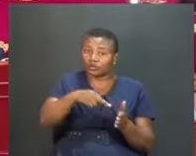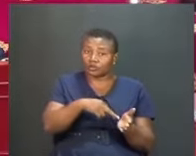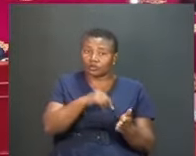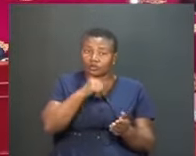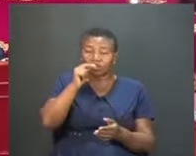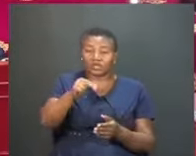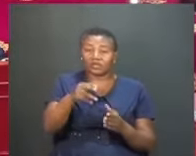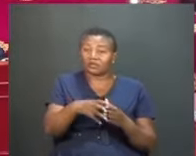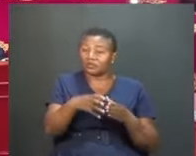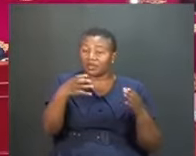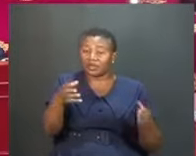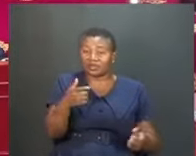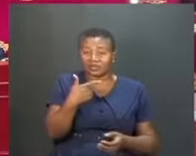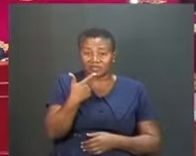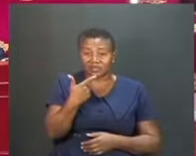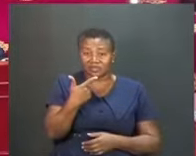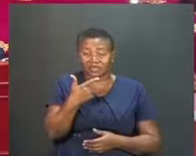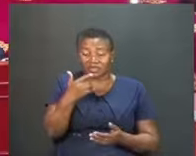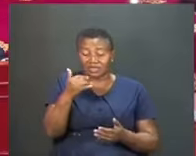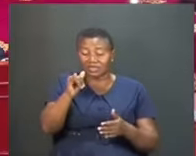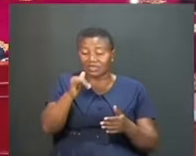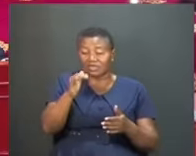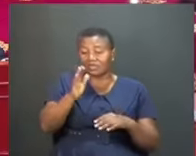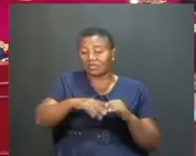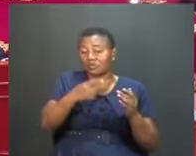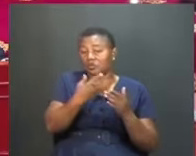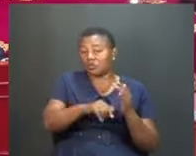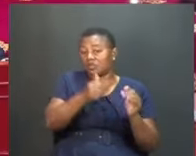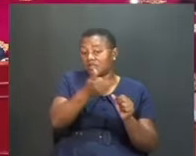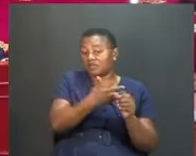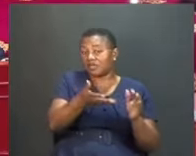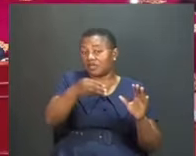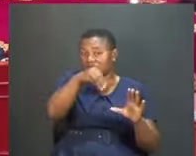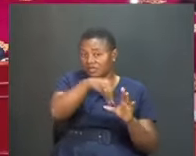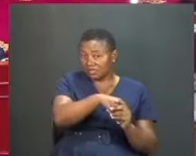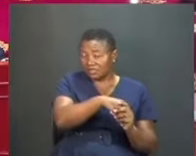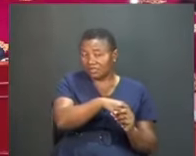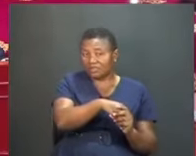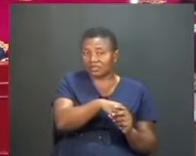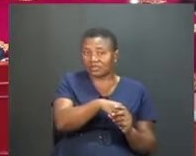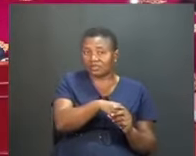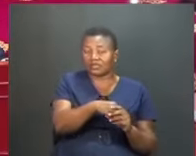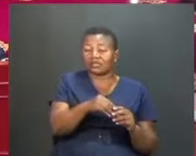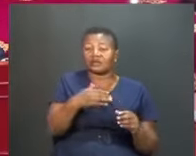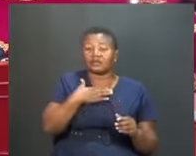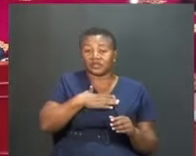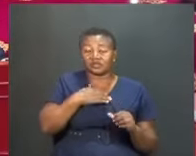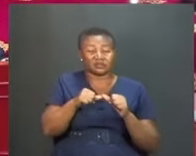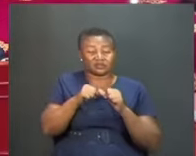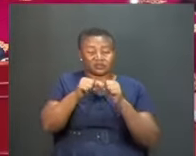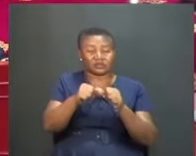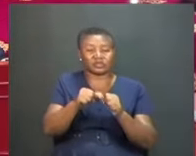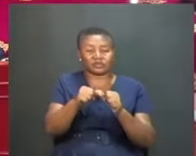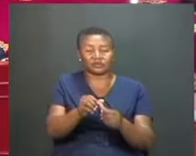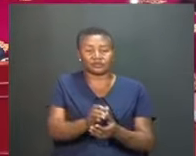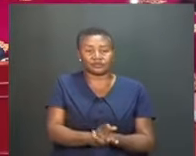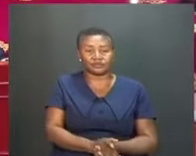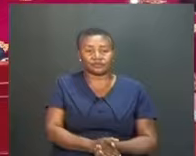say than what is stated there. But you've made your point. Let's move on